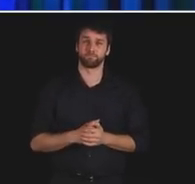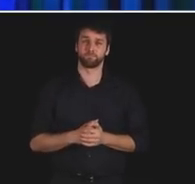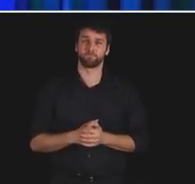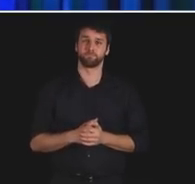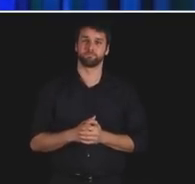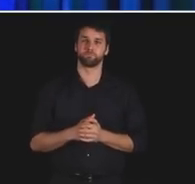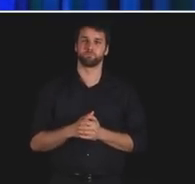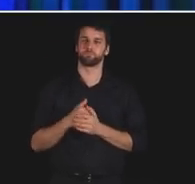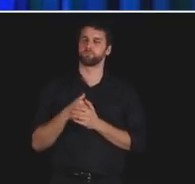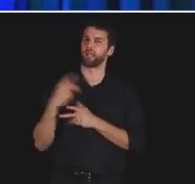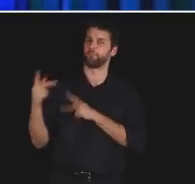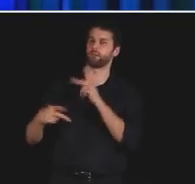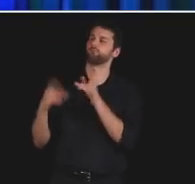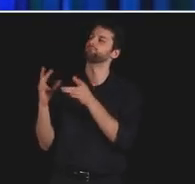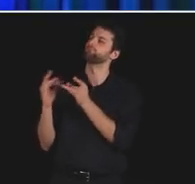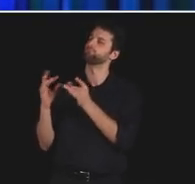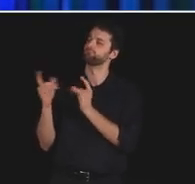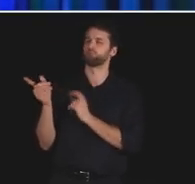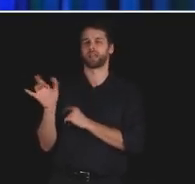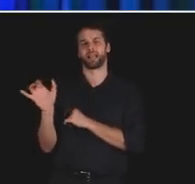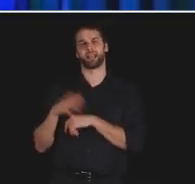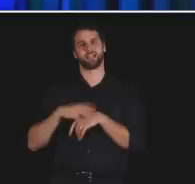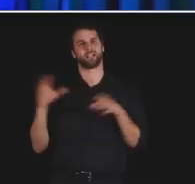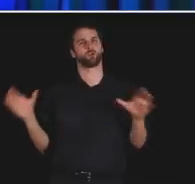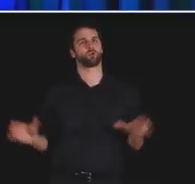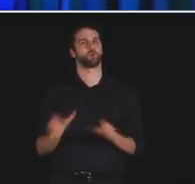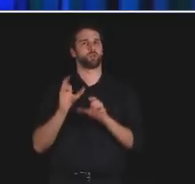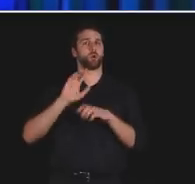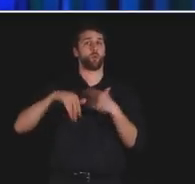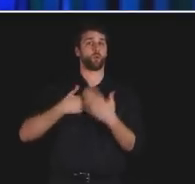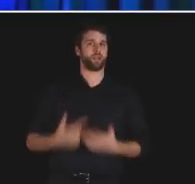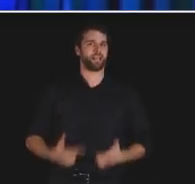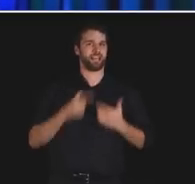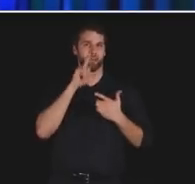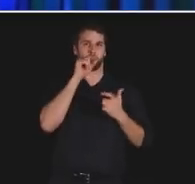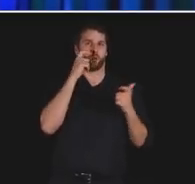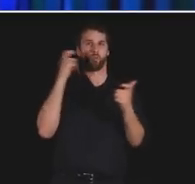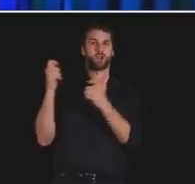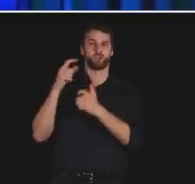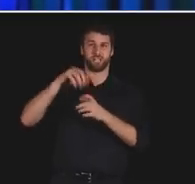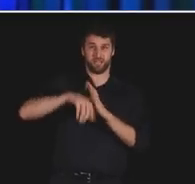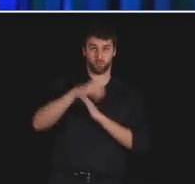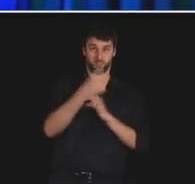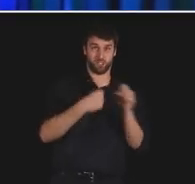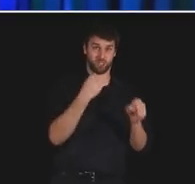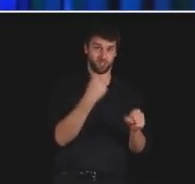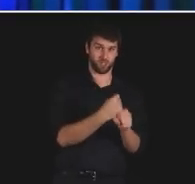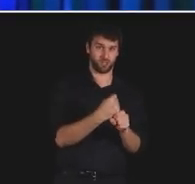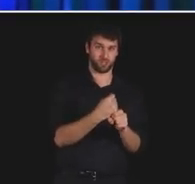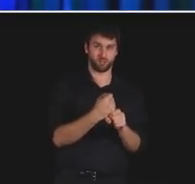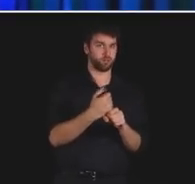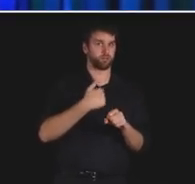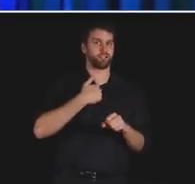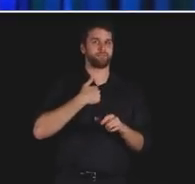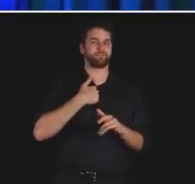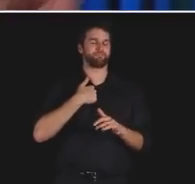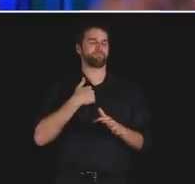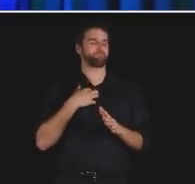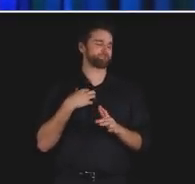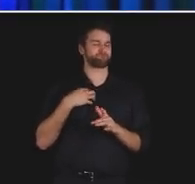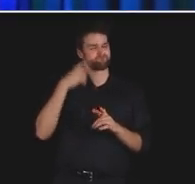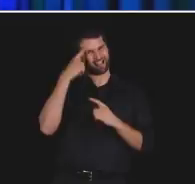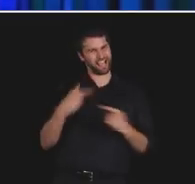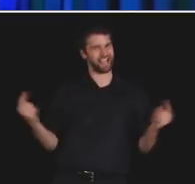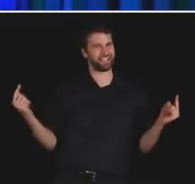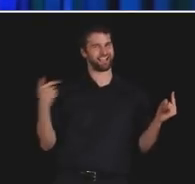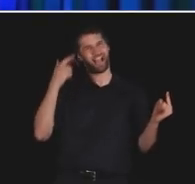way. I spent exactly 1 year, and I still have the rest of my lifetime ahead to keep on exploring all these places. It